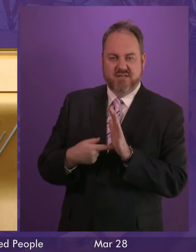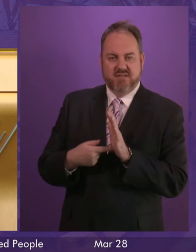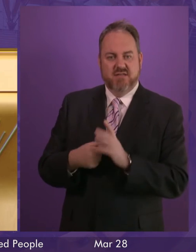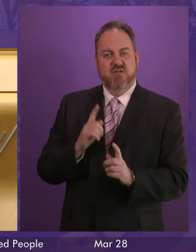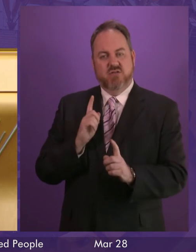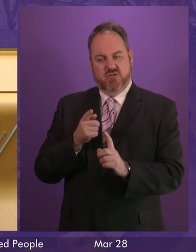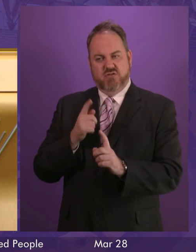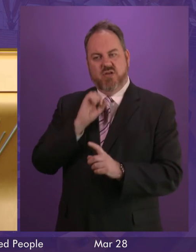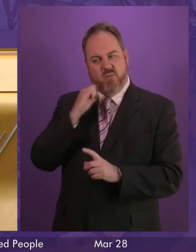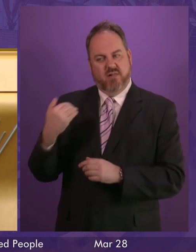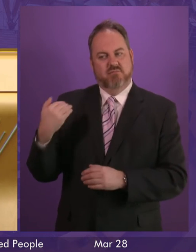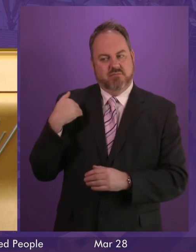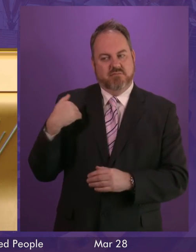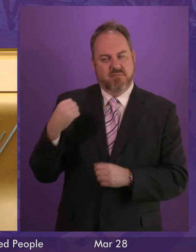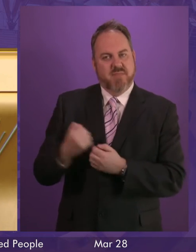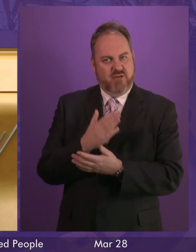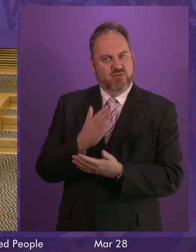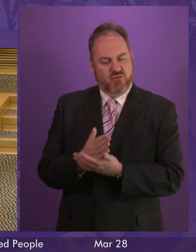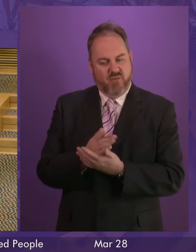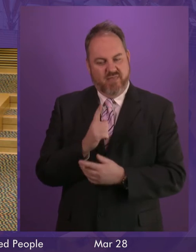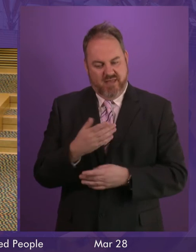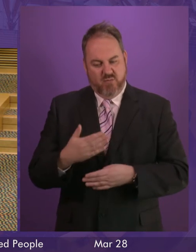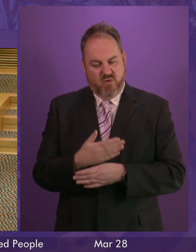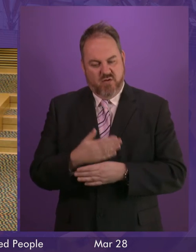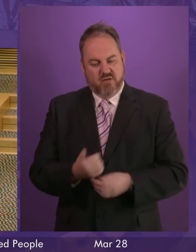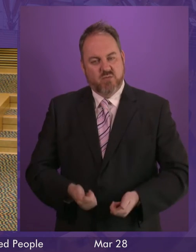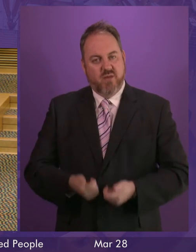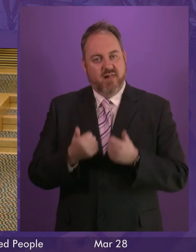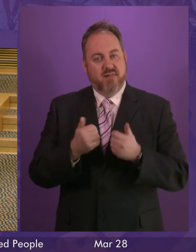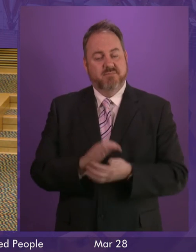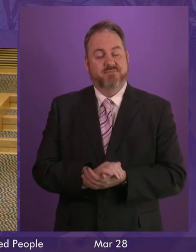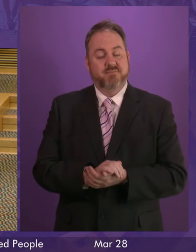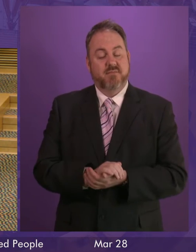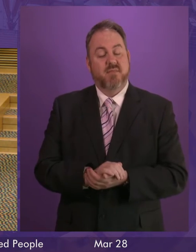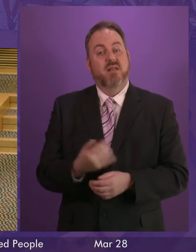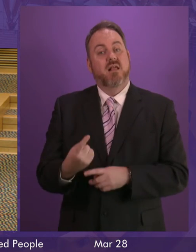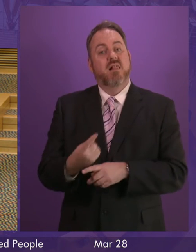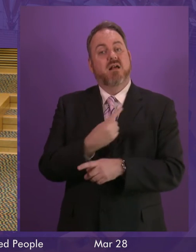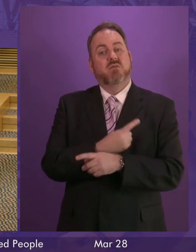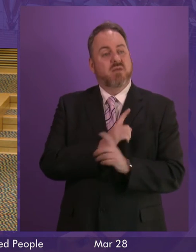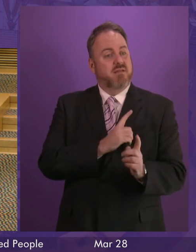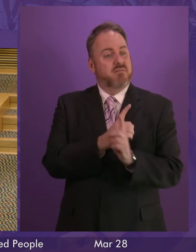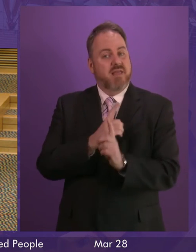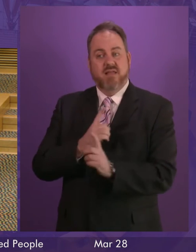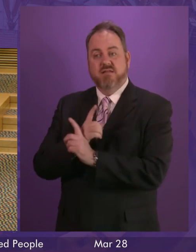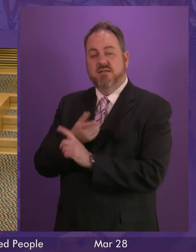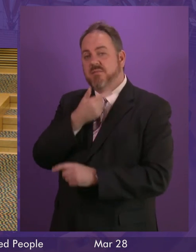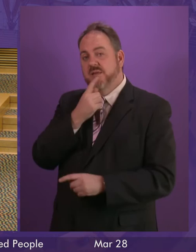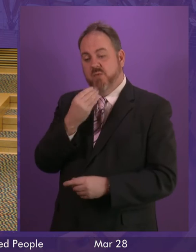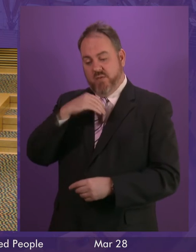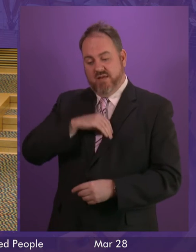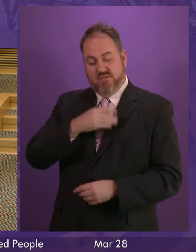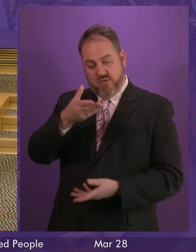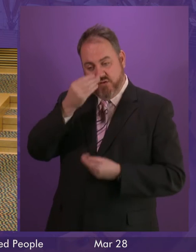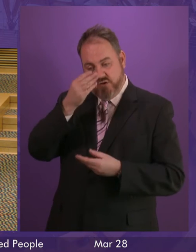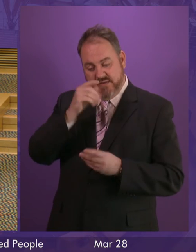be on my tail to make sure that happens too. At the event last week and at previous engagements, I met with individuals with learning disabilities who told me that they